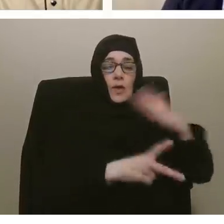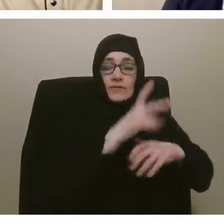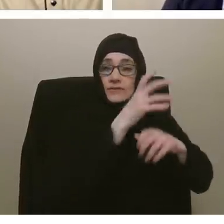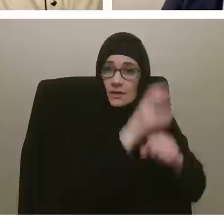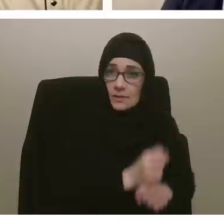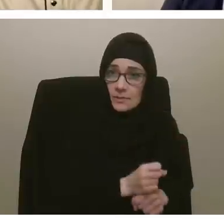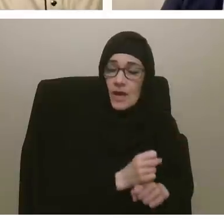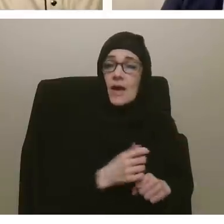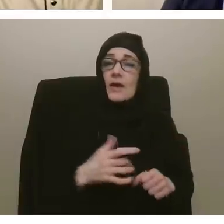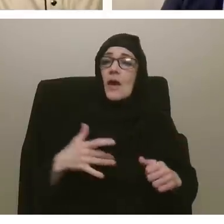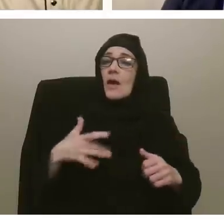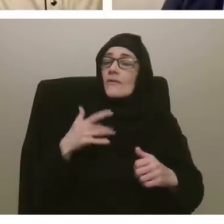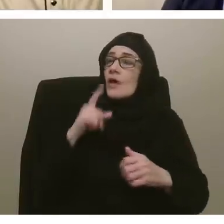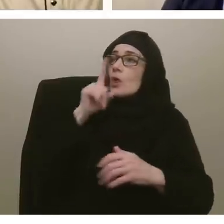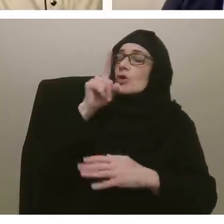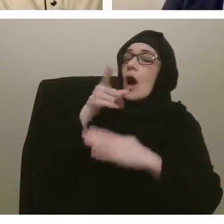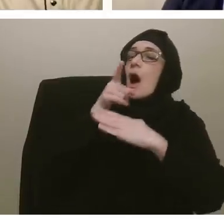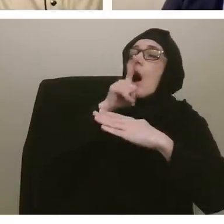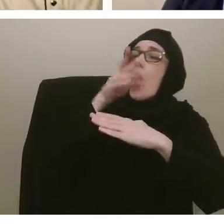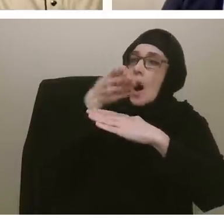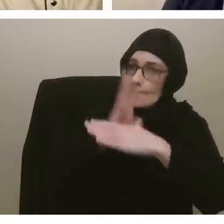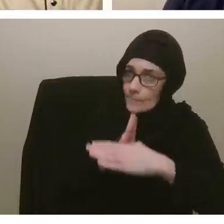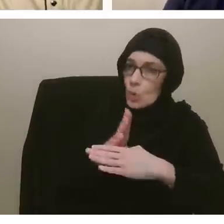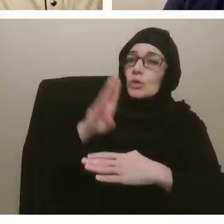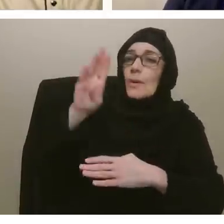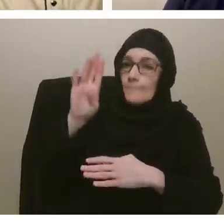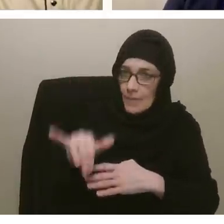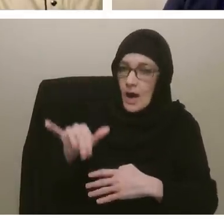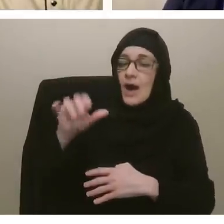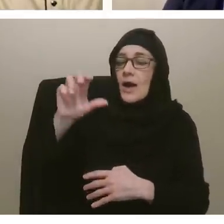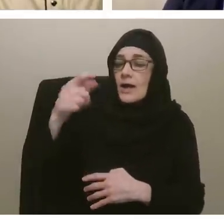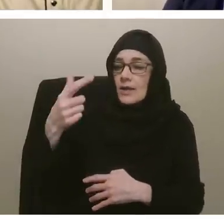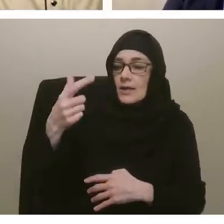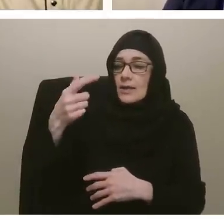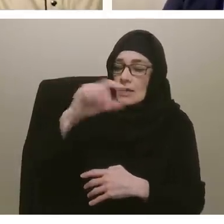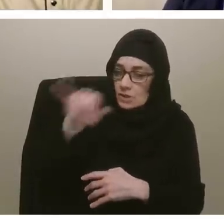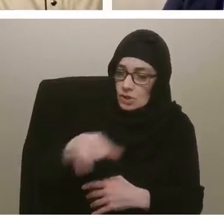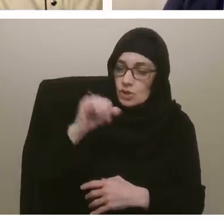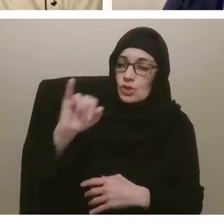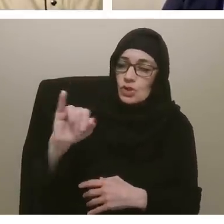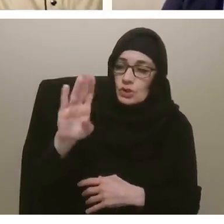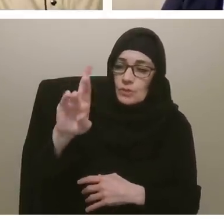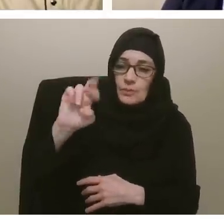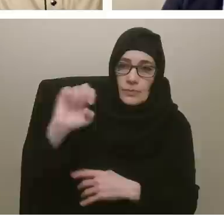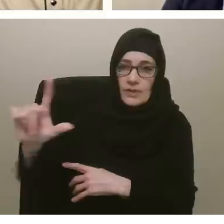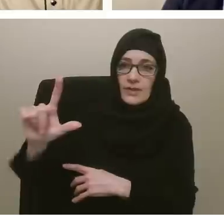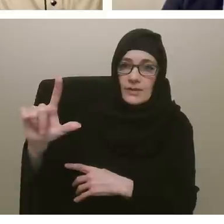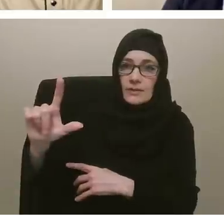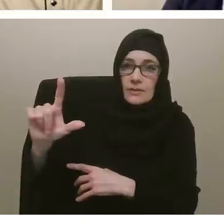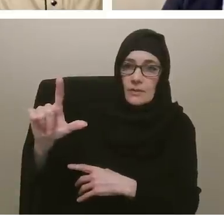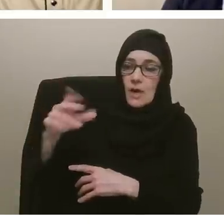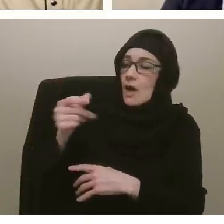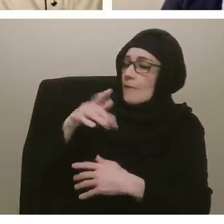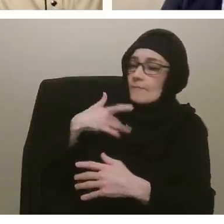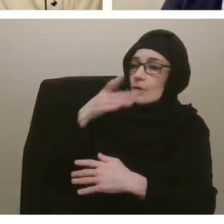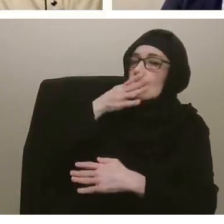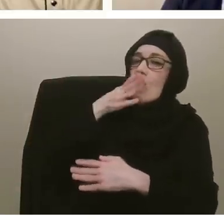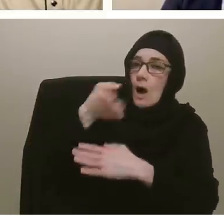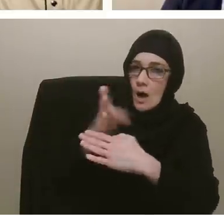Sayyidina Jibreel, intellectually humbled by Sayyidina Jibreel. Not to say that he was arrogant, hasha sallallahu alayhi wa sallam, but there was a type